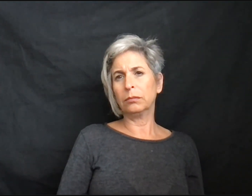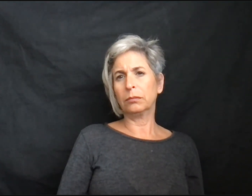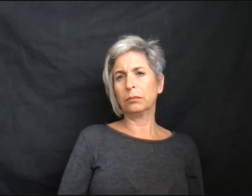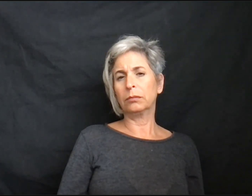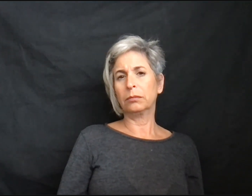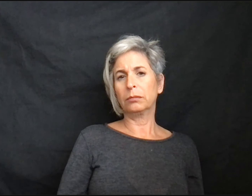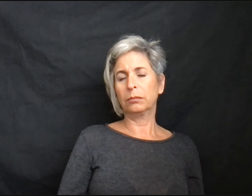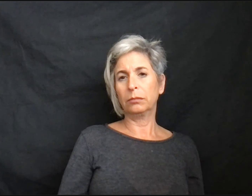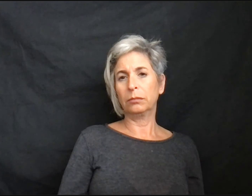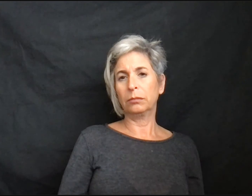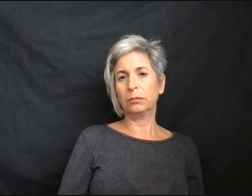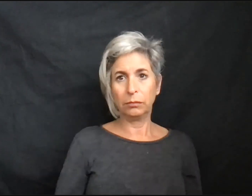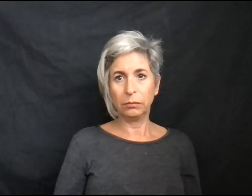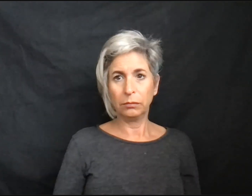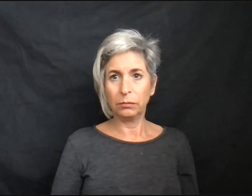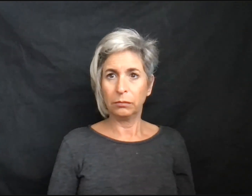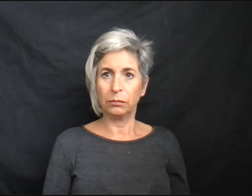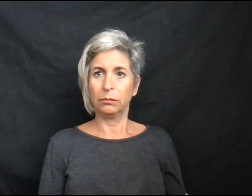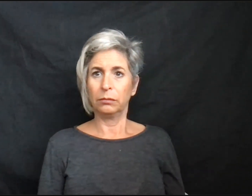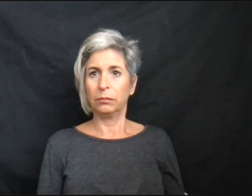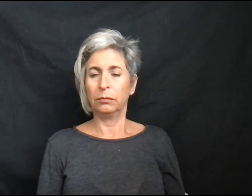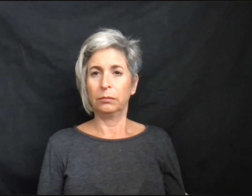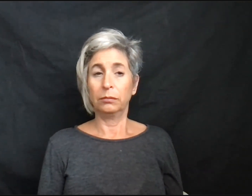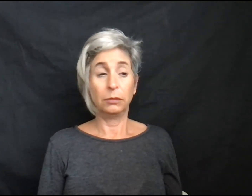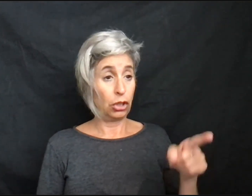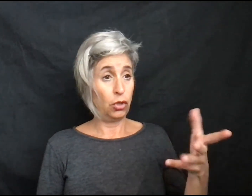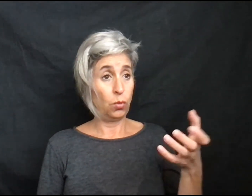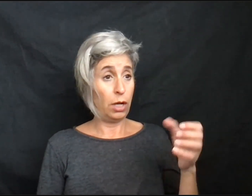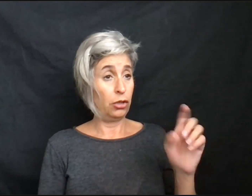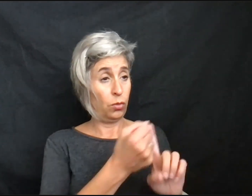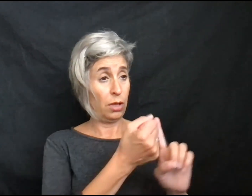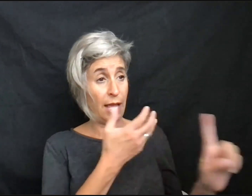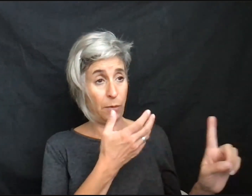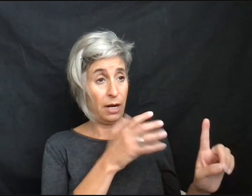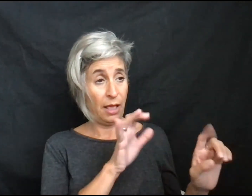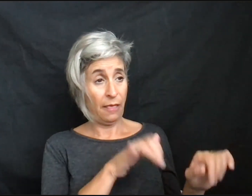Deb, do you want to answer that? Do you want to elaborate on what Harish is talking about?